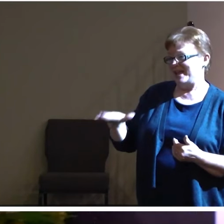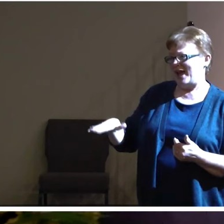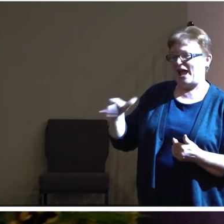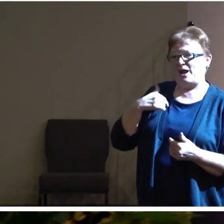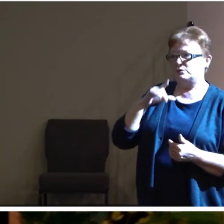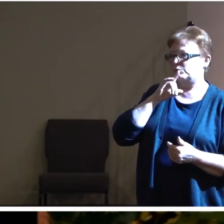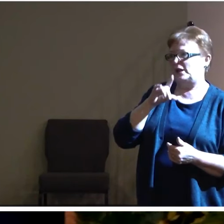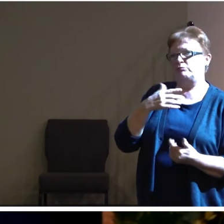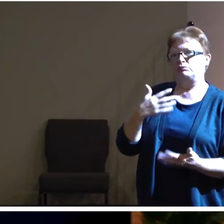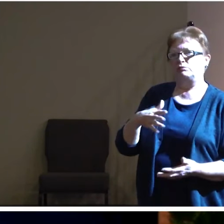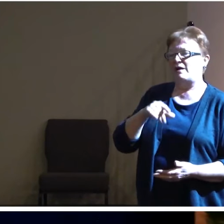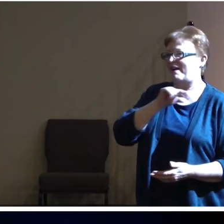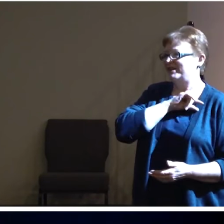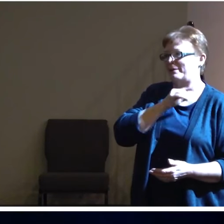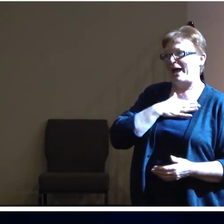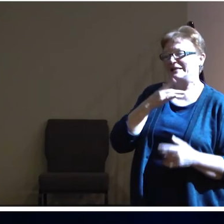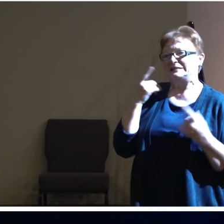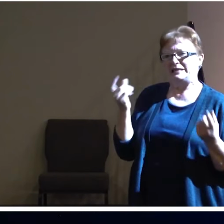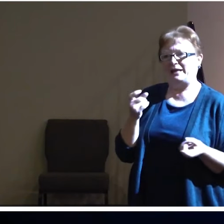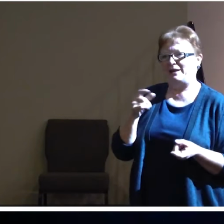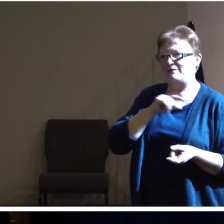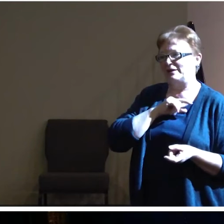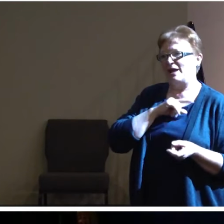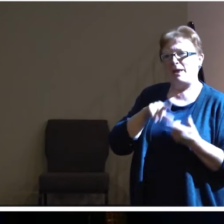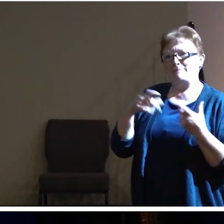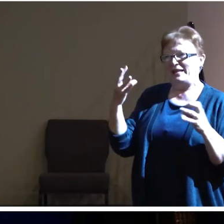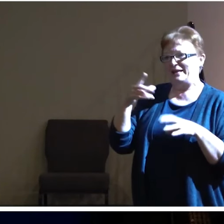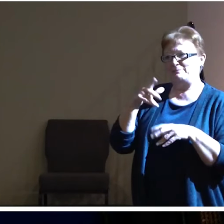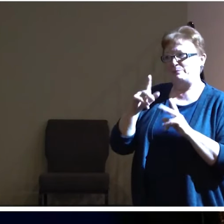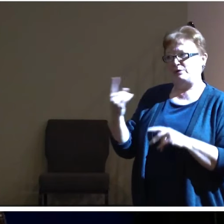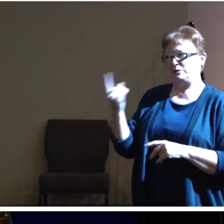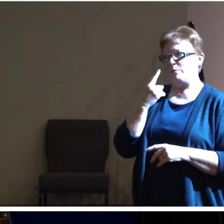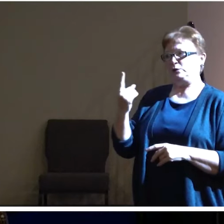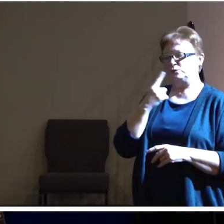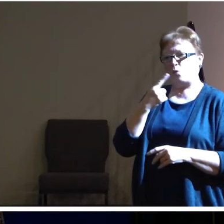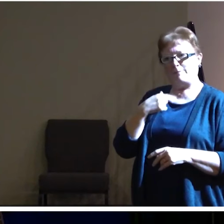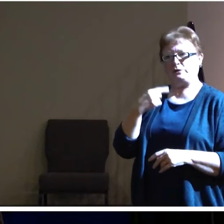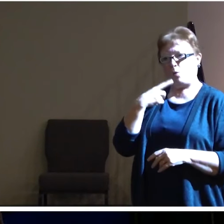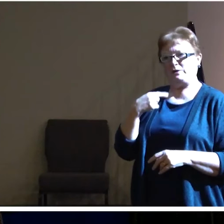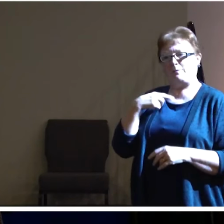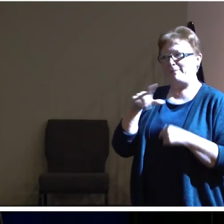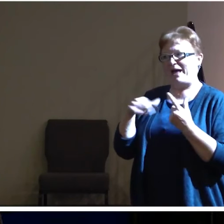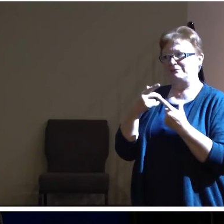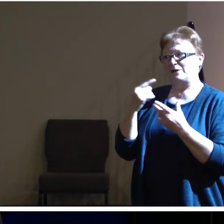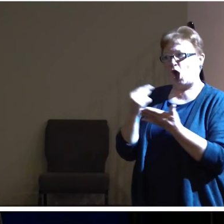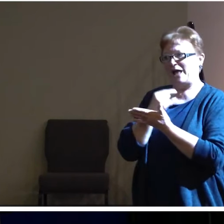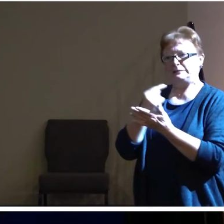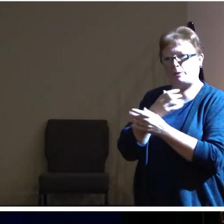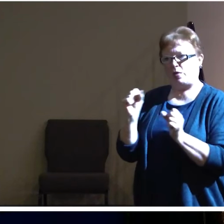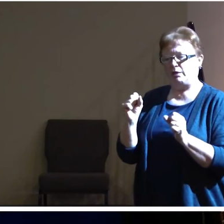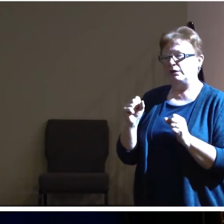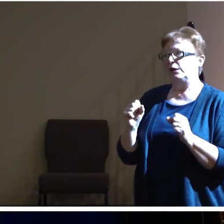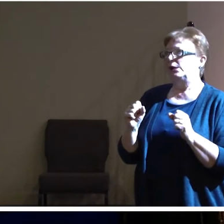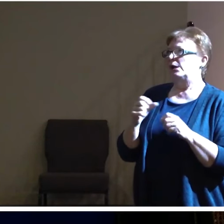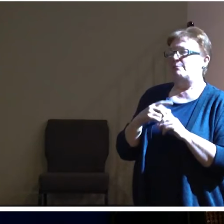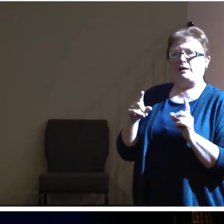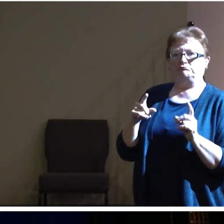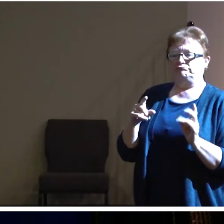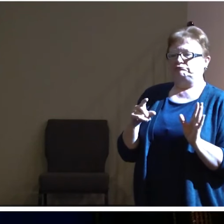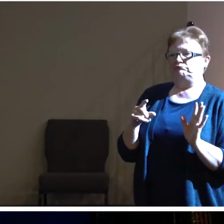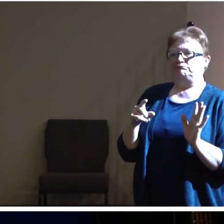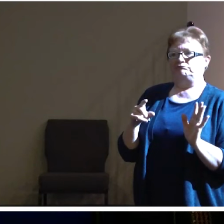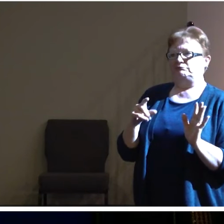of my sin, and I'd been exposed to the gospel many times before, so I knew the content of it, but it had never arrested me yet. But when I